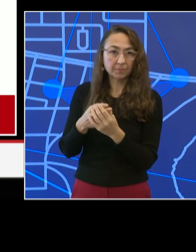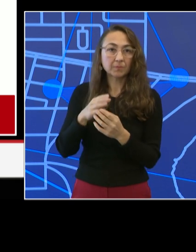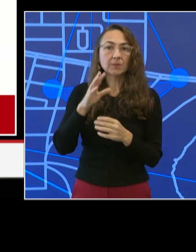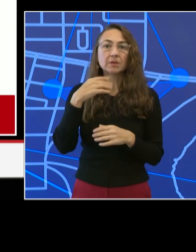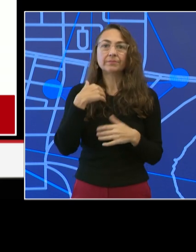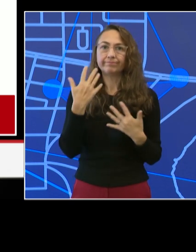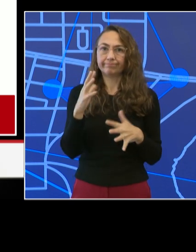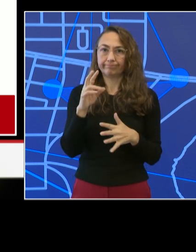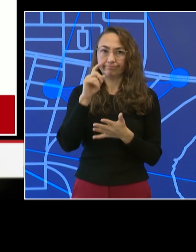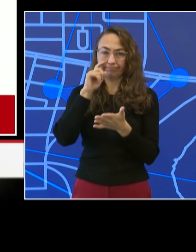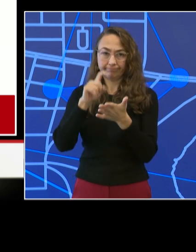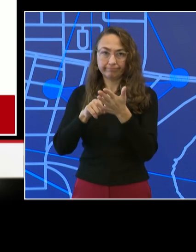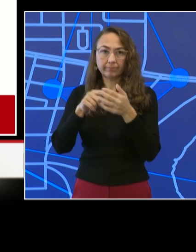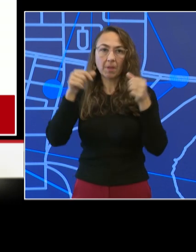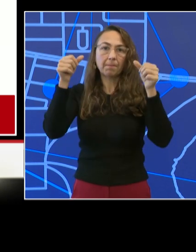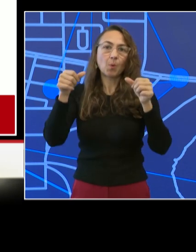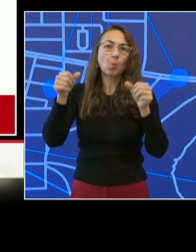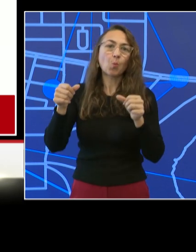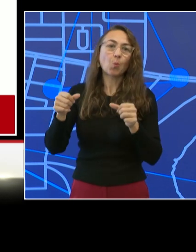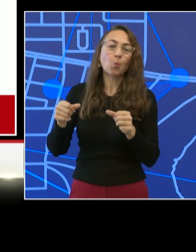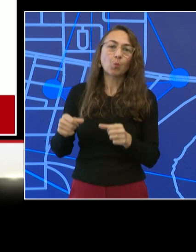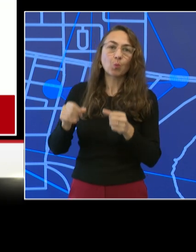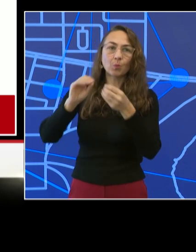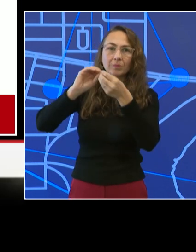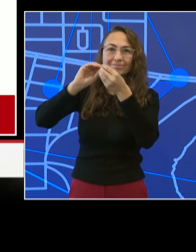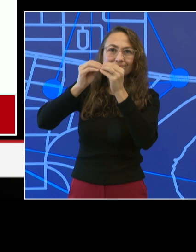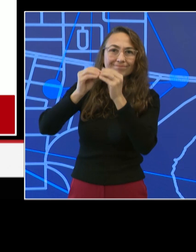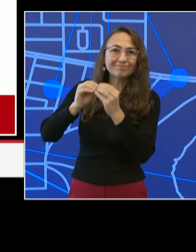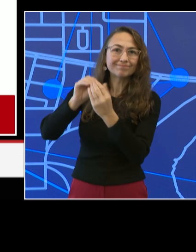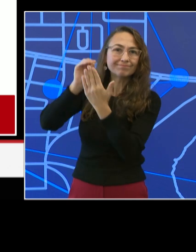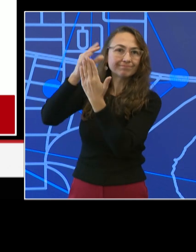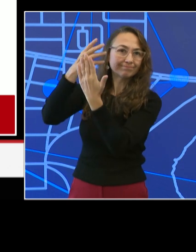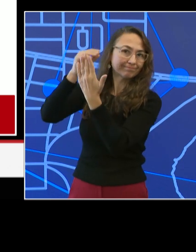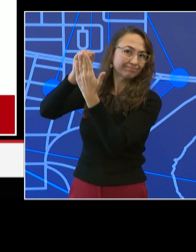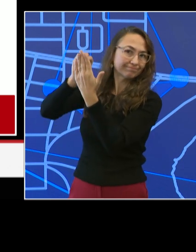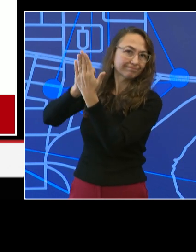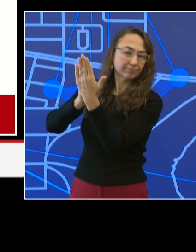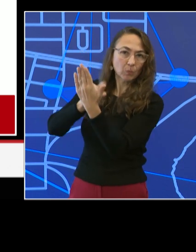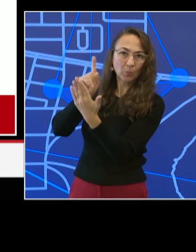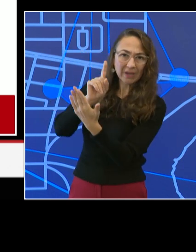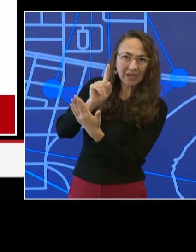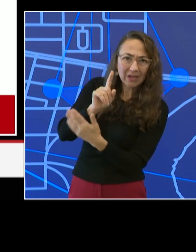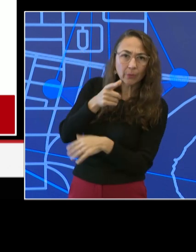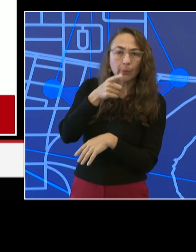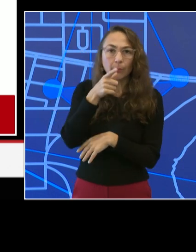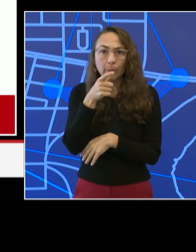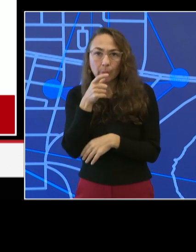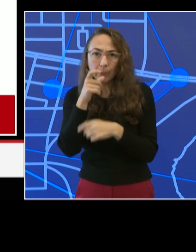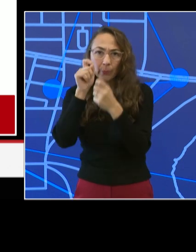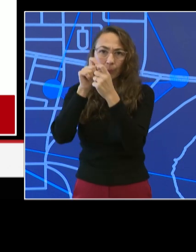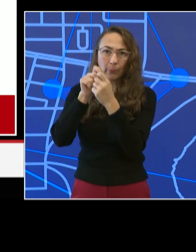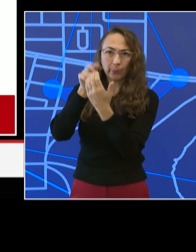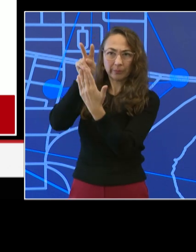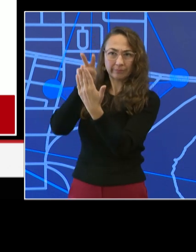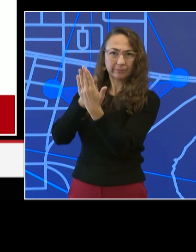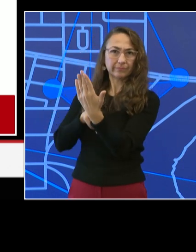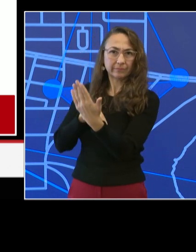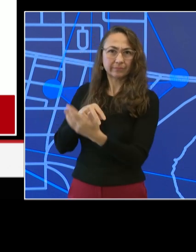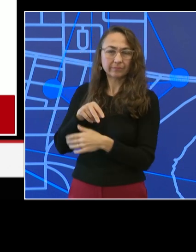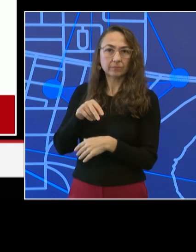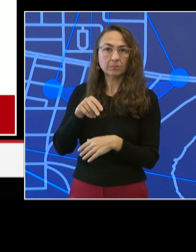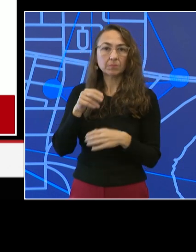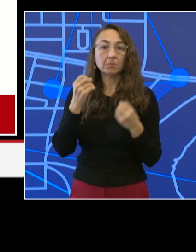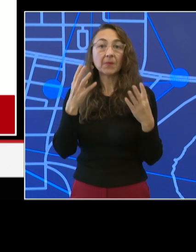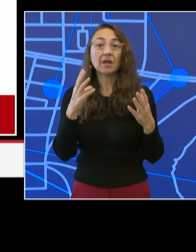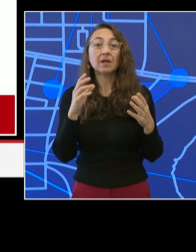out through security, so you can see what the breakdown is. There are more people with violent offenses being held, and we are seeing the impact of that in community.